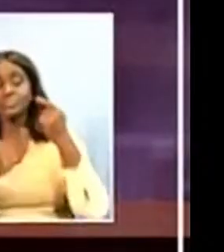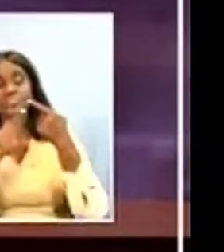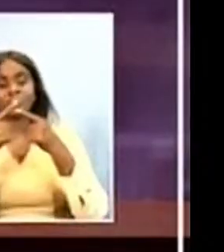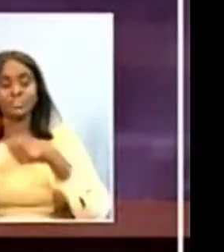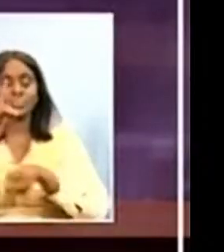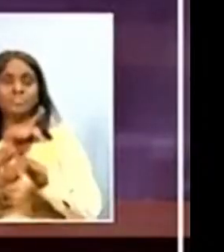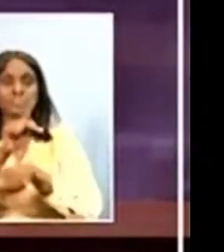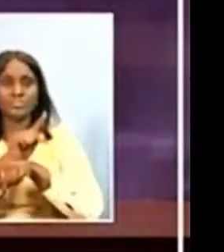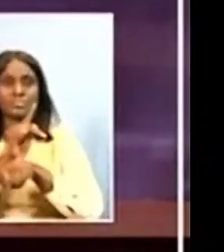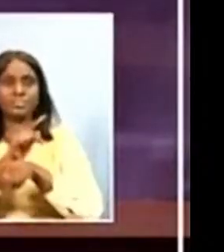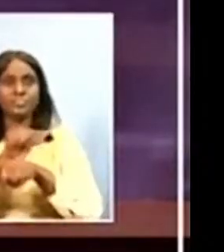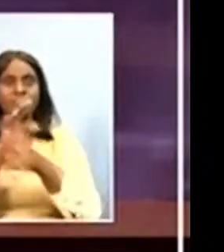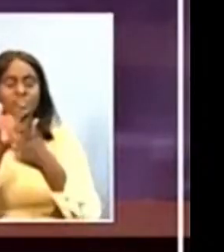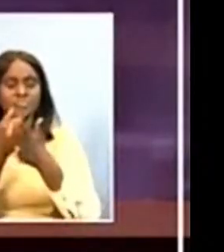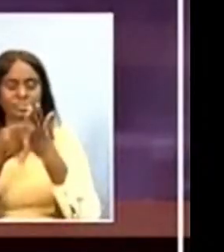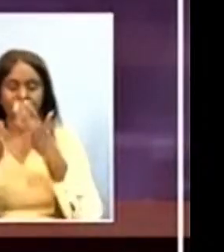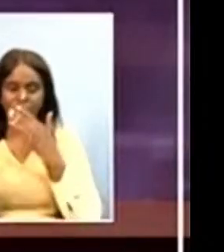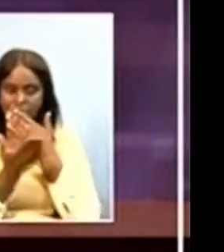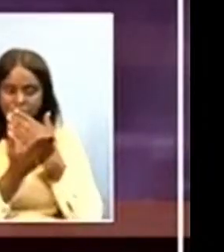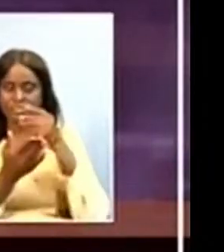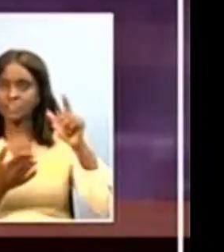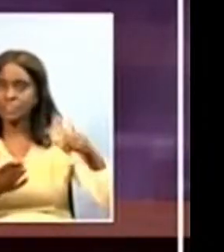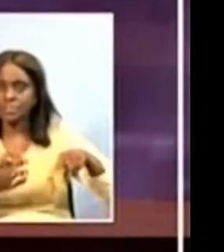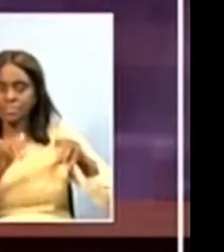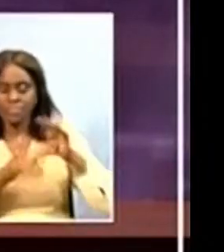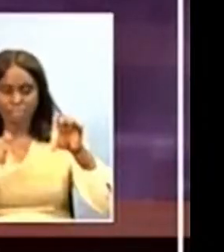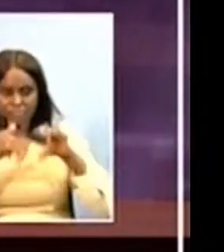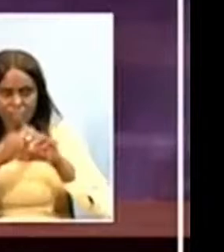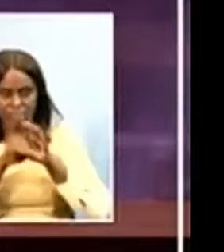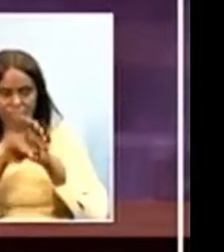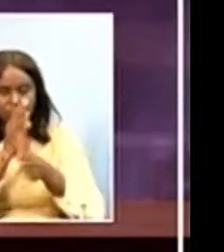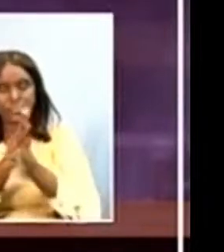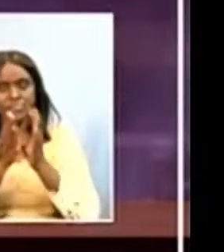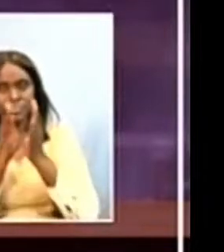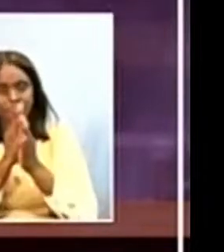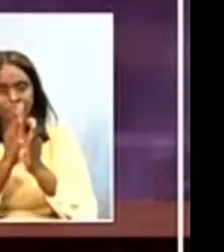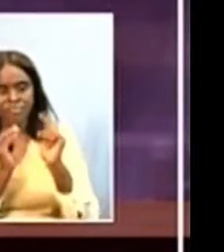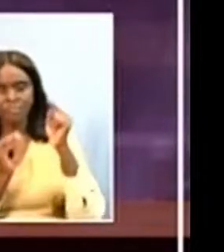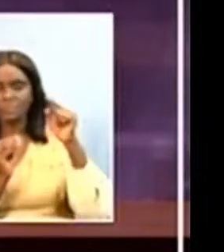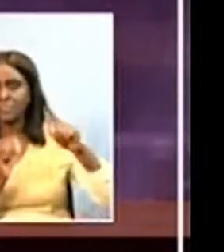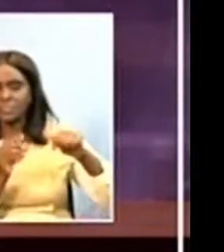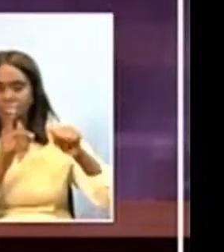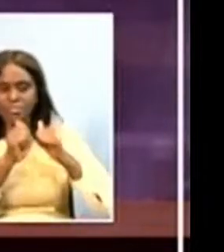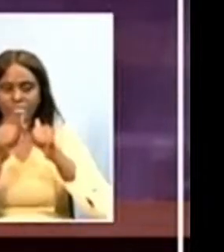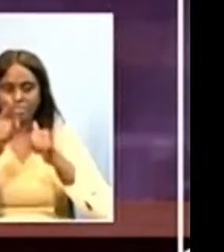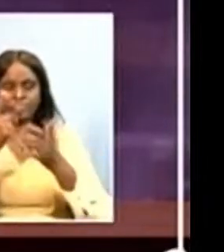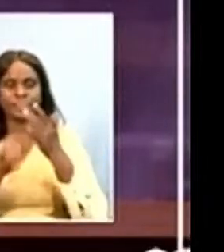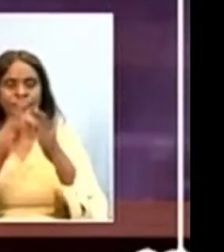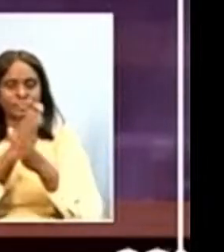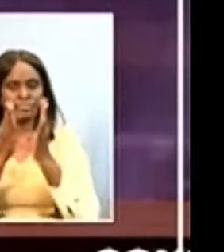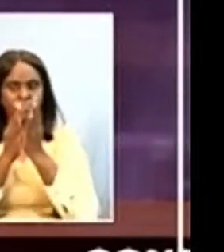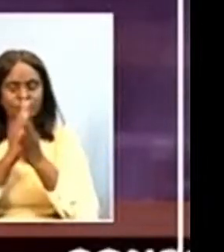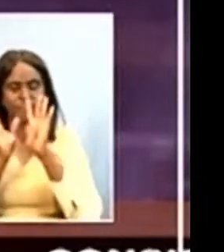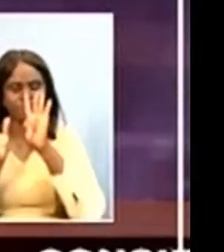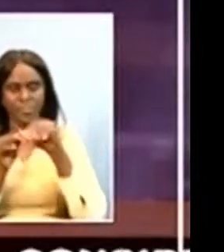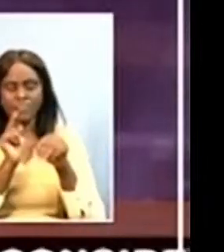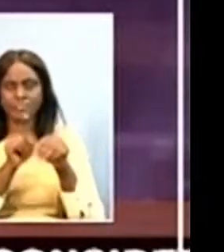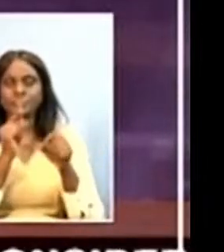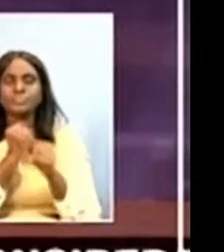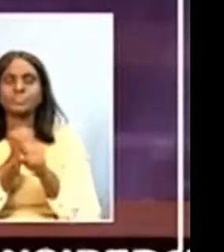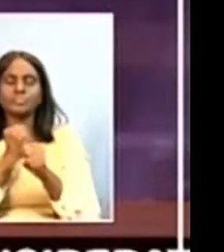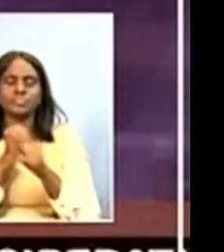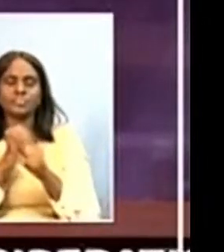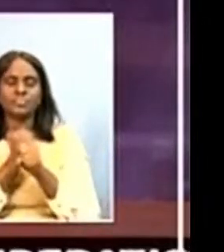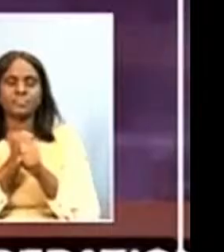projects were delayed, including infrastructure first delays due to contractor abandonment